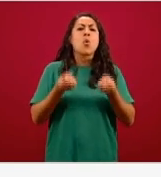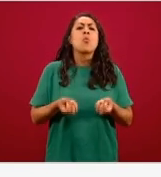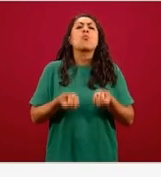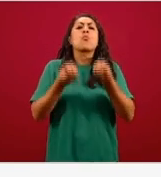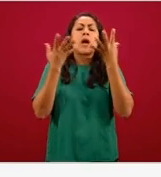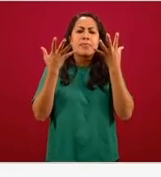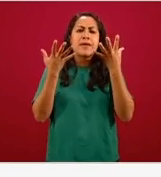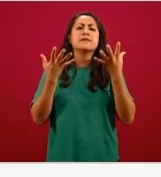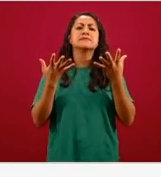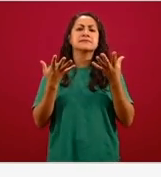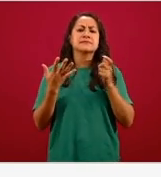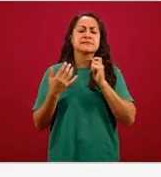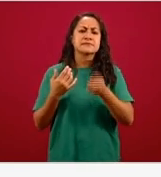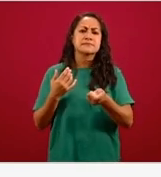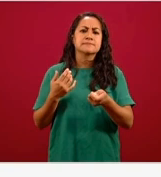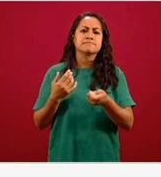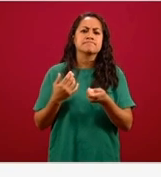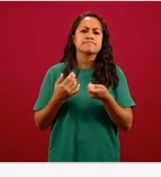curve.